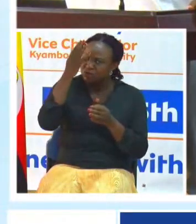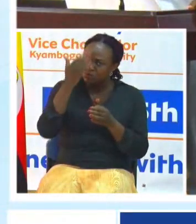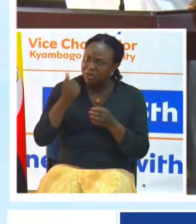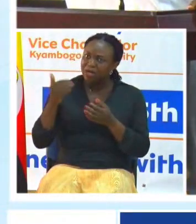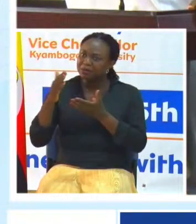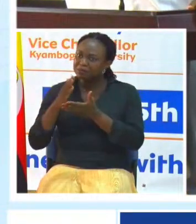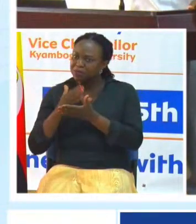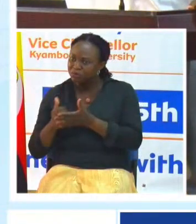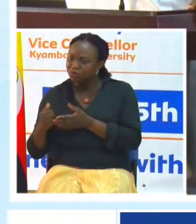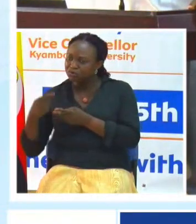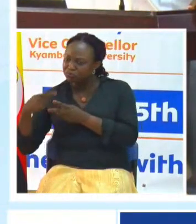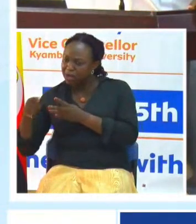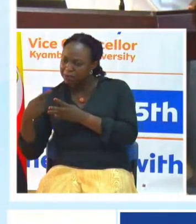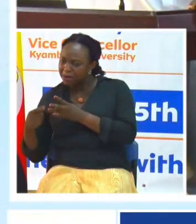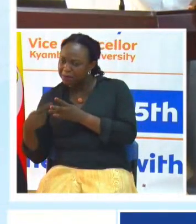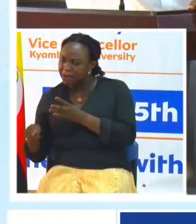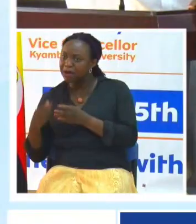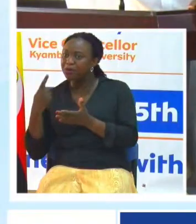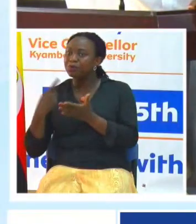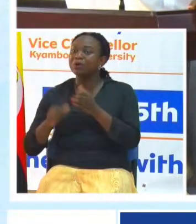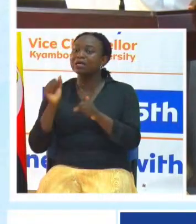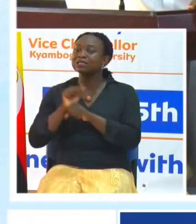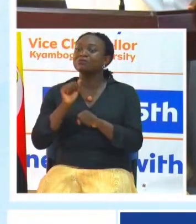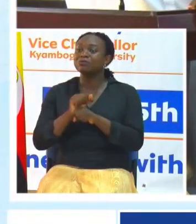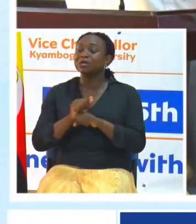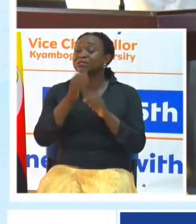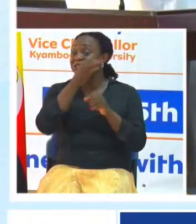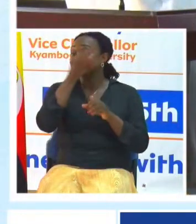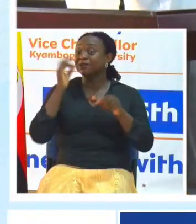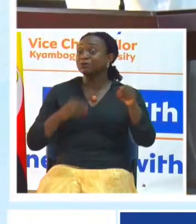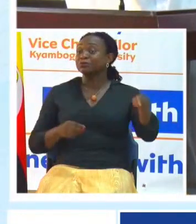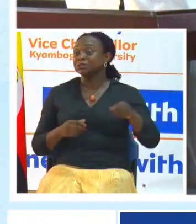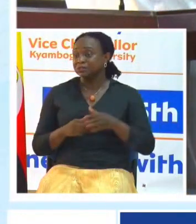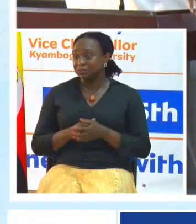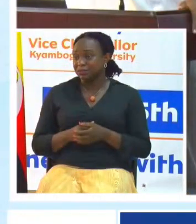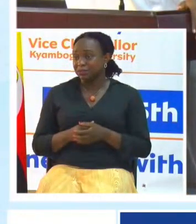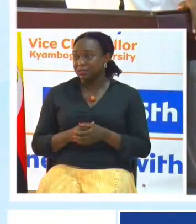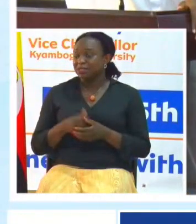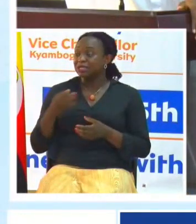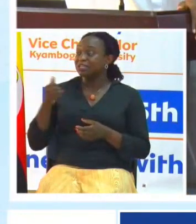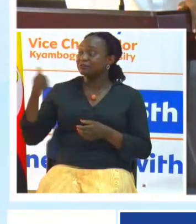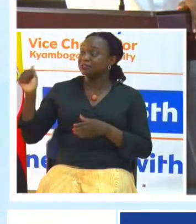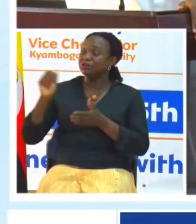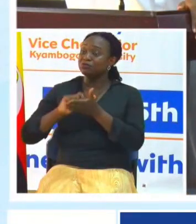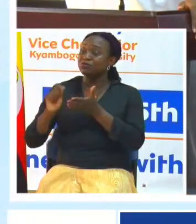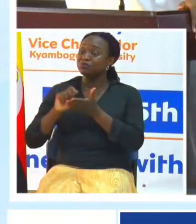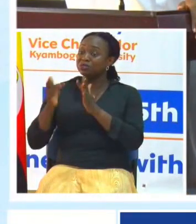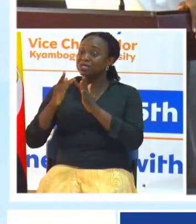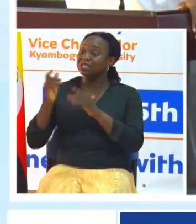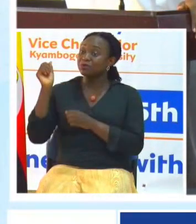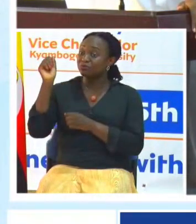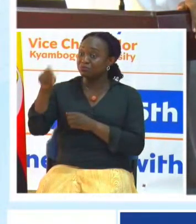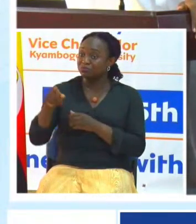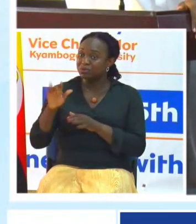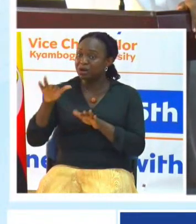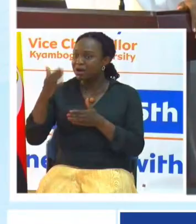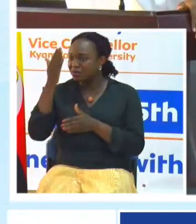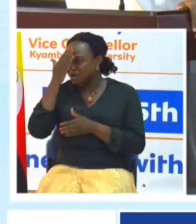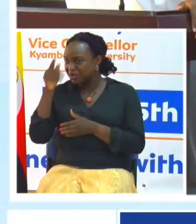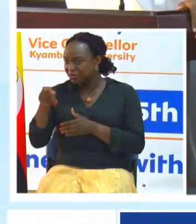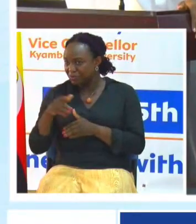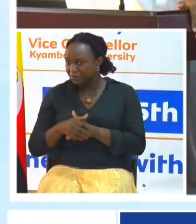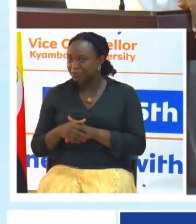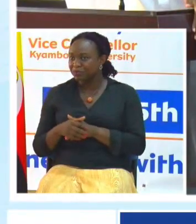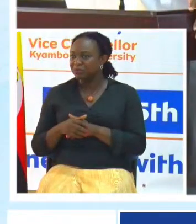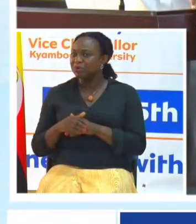the compelling things that he has done in the faculty. If I wrote to you an email telling you how I know you and